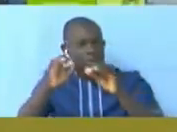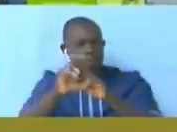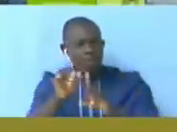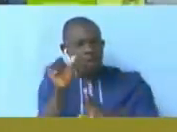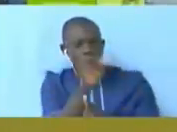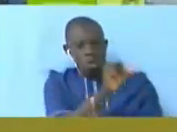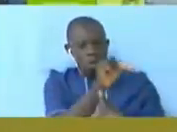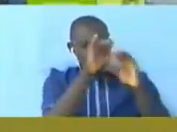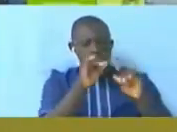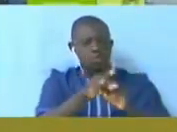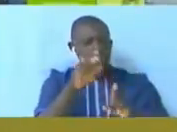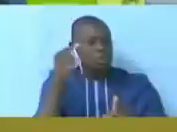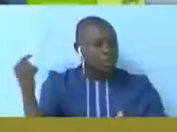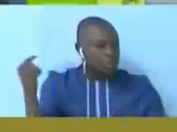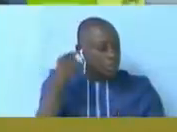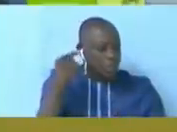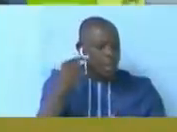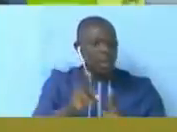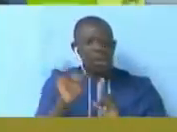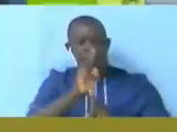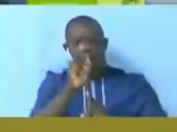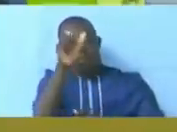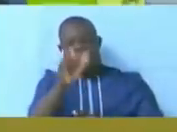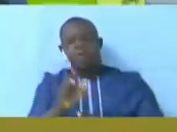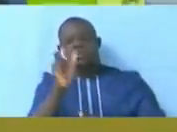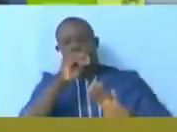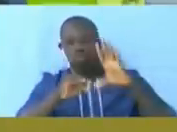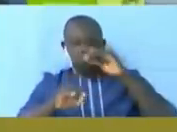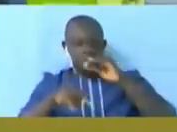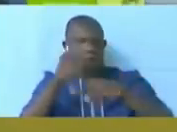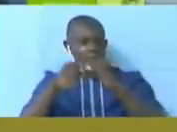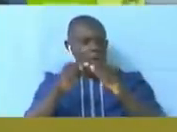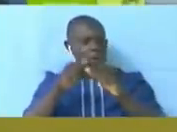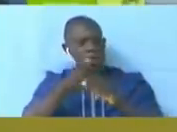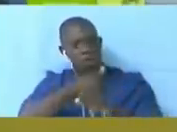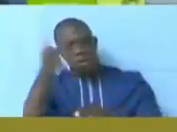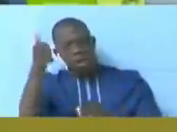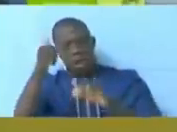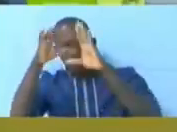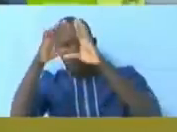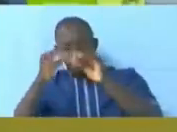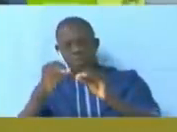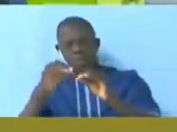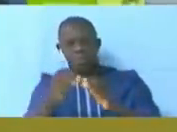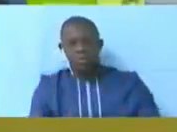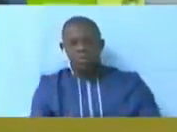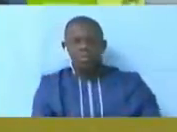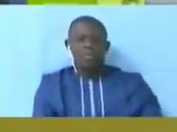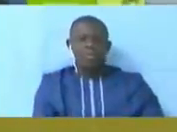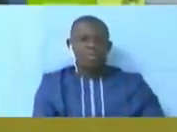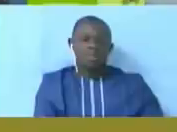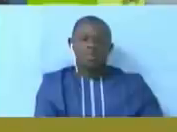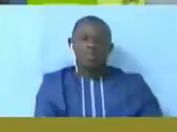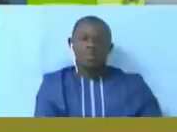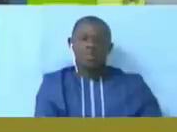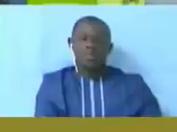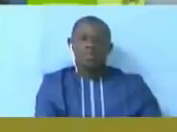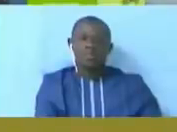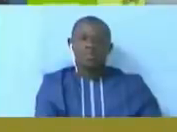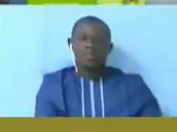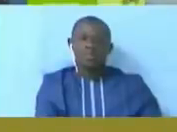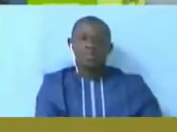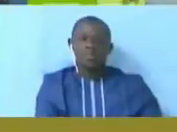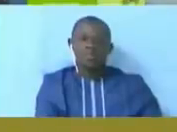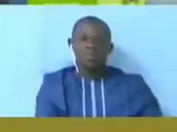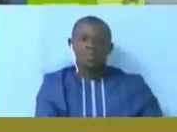Babakar bedia mukawo Mr. Baji yetumomeng ni sojar korda nyin Kenya lonje silinte bunyinna ni